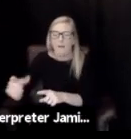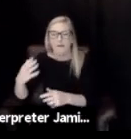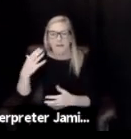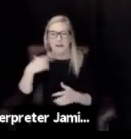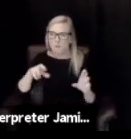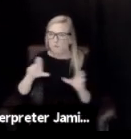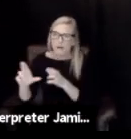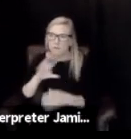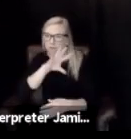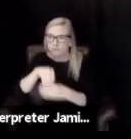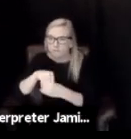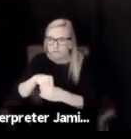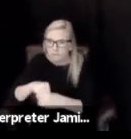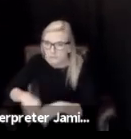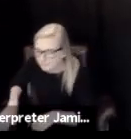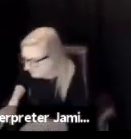ready to run.